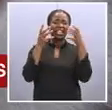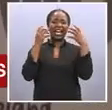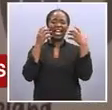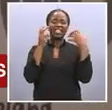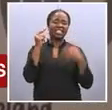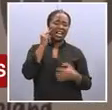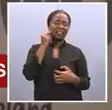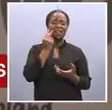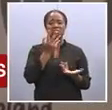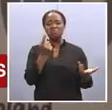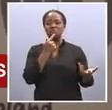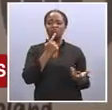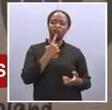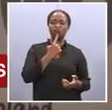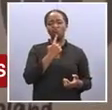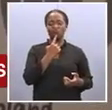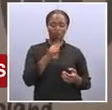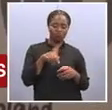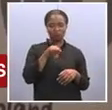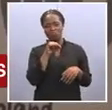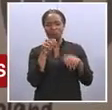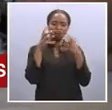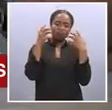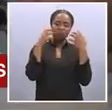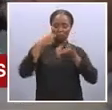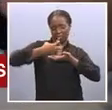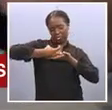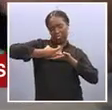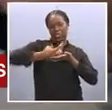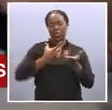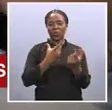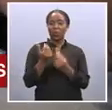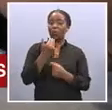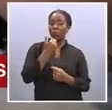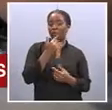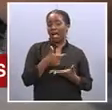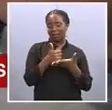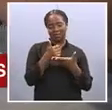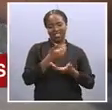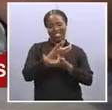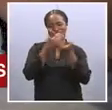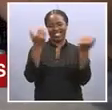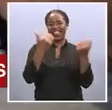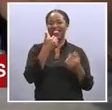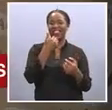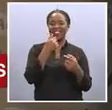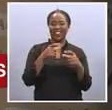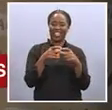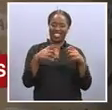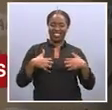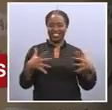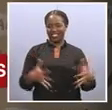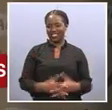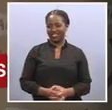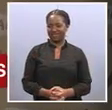to the pitch, he does his own exercises to prepare. Whether this helps will be determined when the tournament kicks